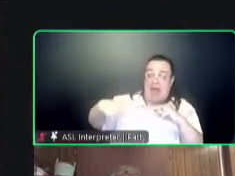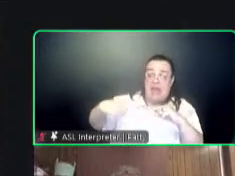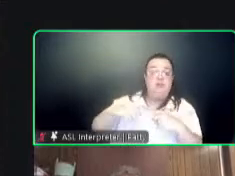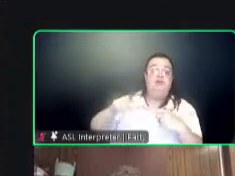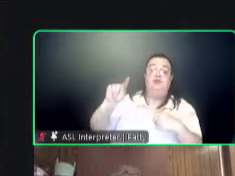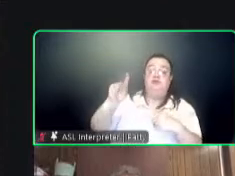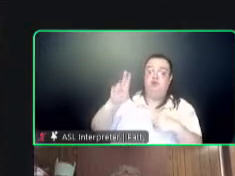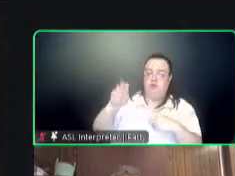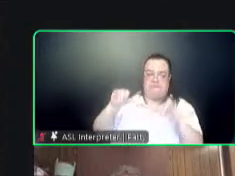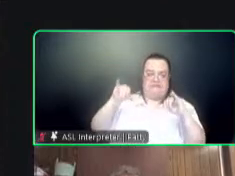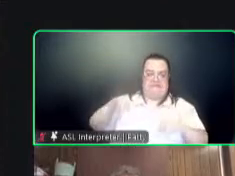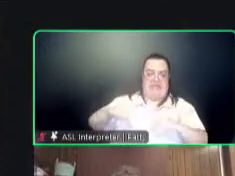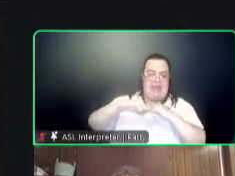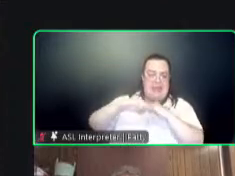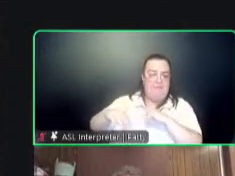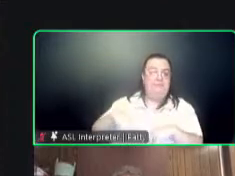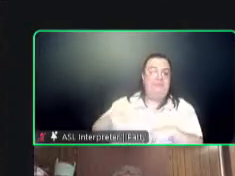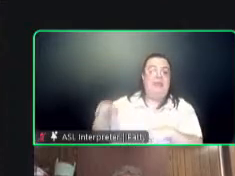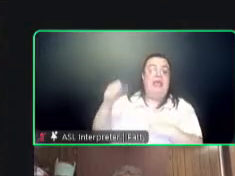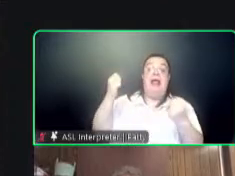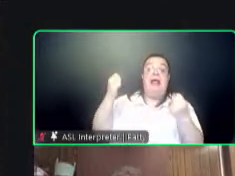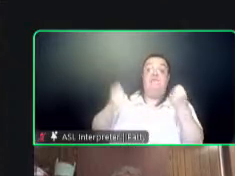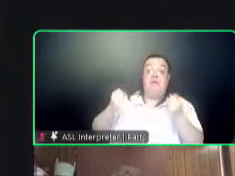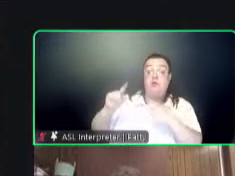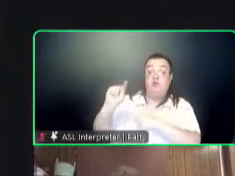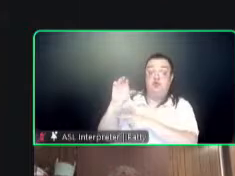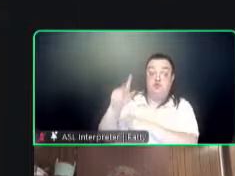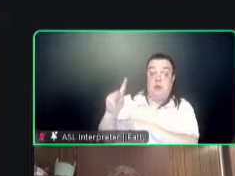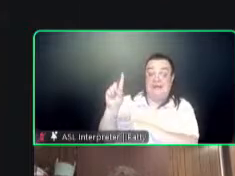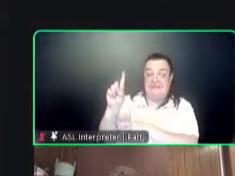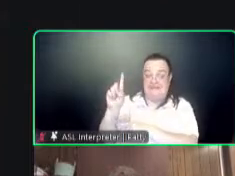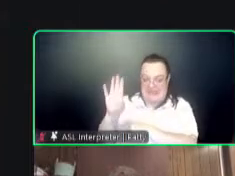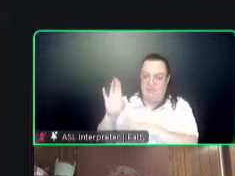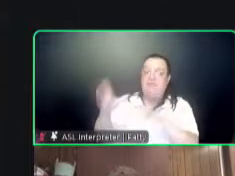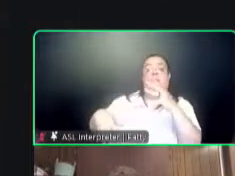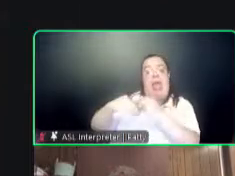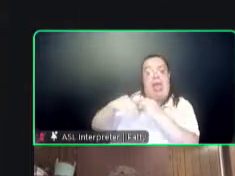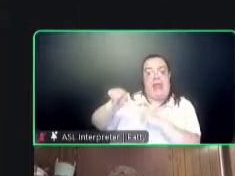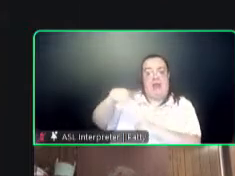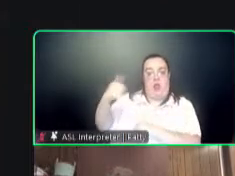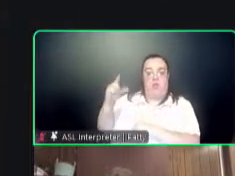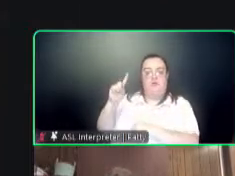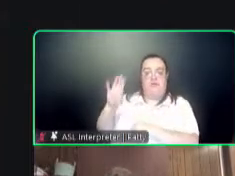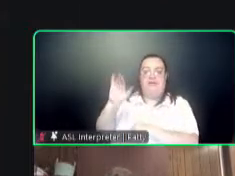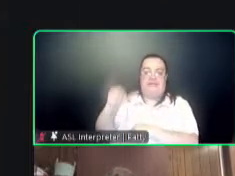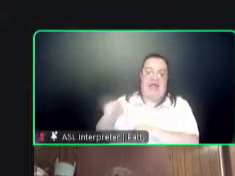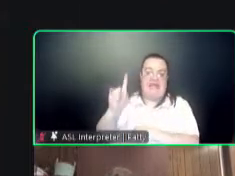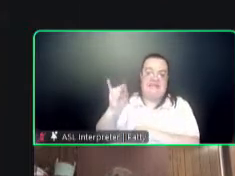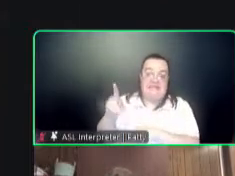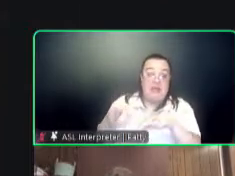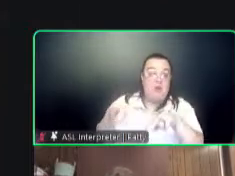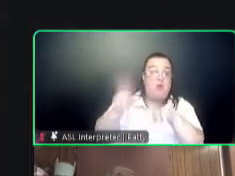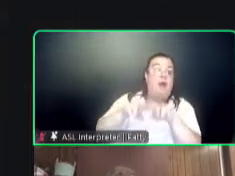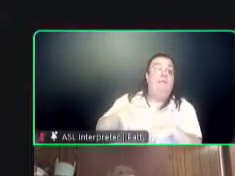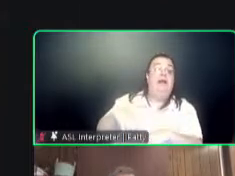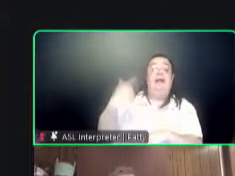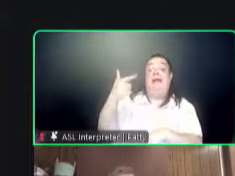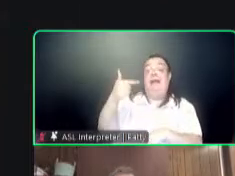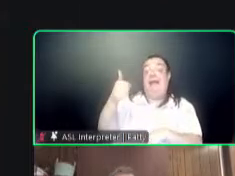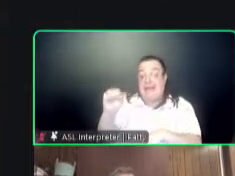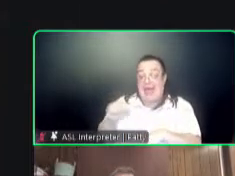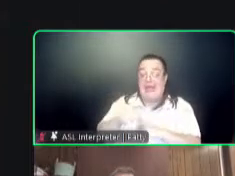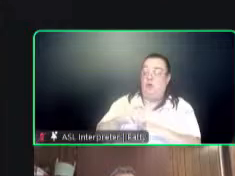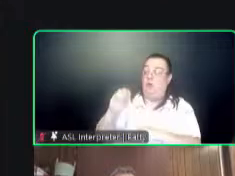database, we are adding another database, and so that tweaked up. And the gas, oil, and grease is remaining